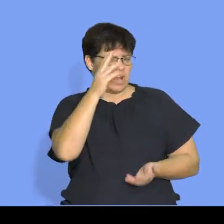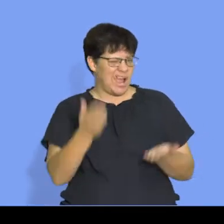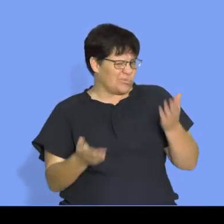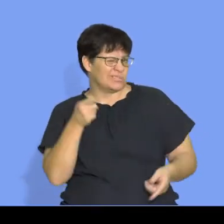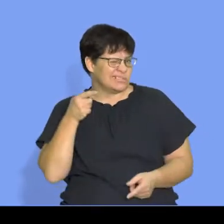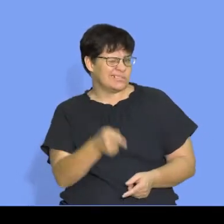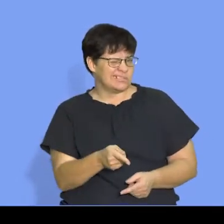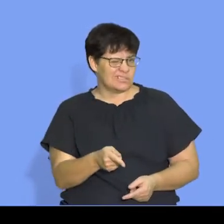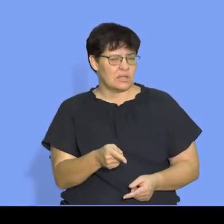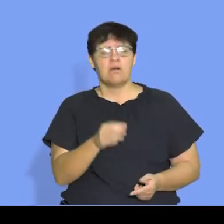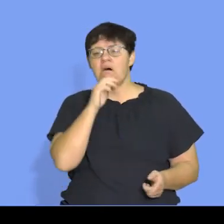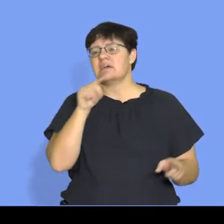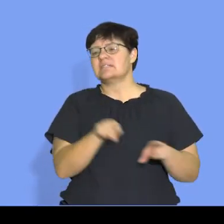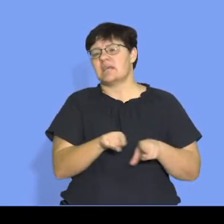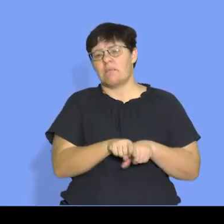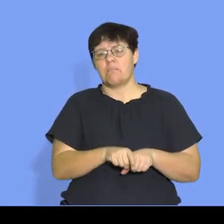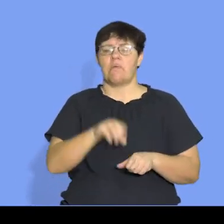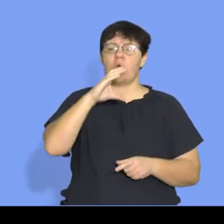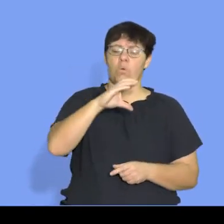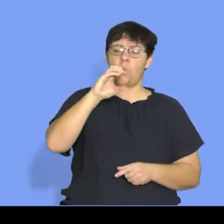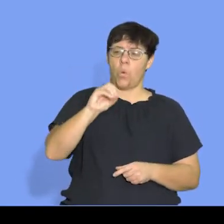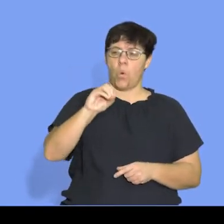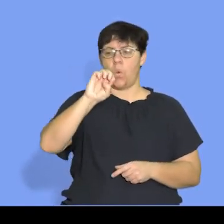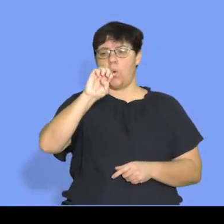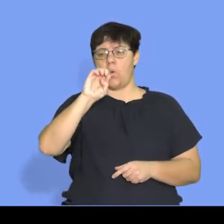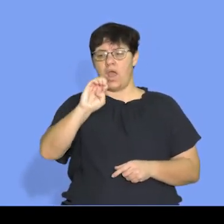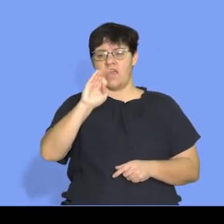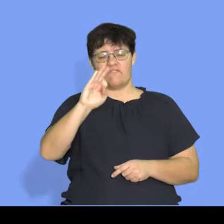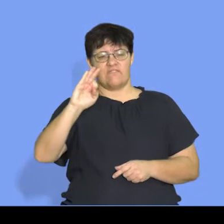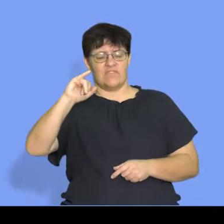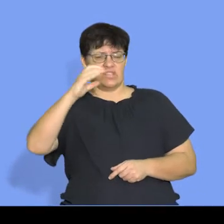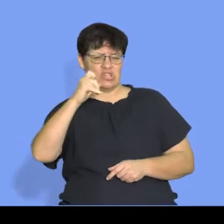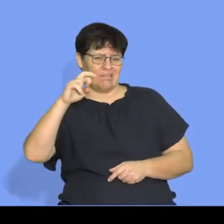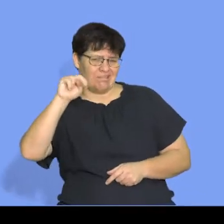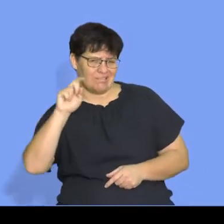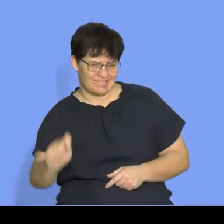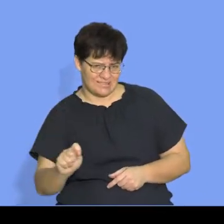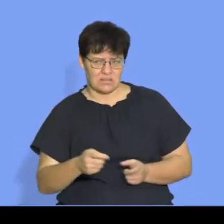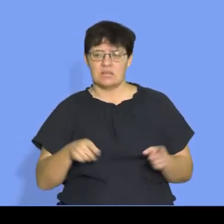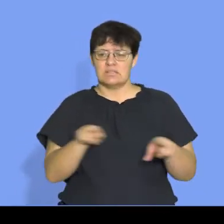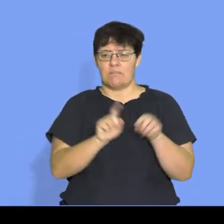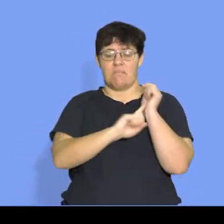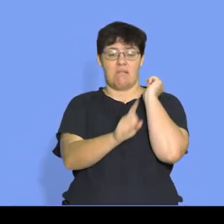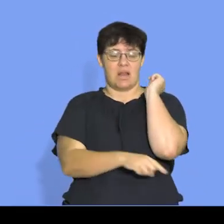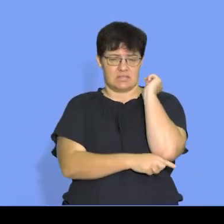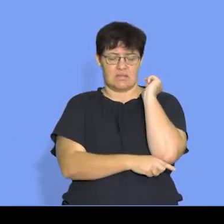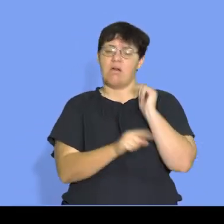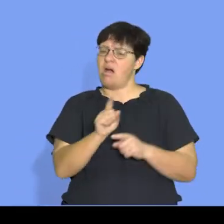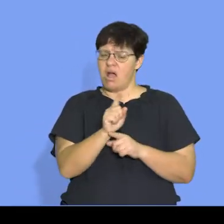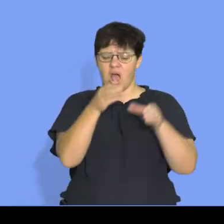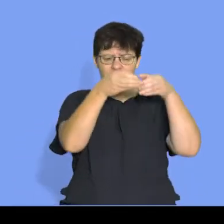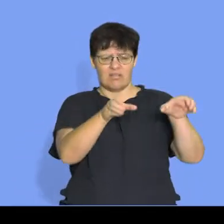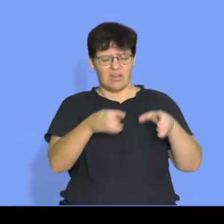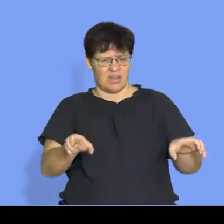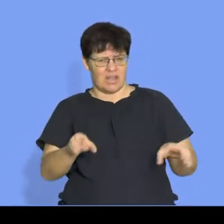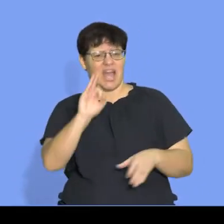talk about, such as a coefficient. What does that mean? We're going to be looking at that. And then lastly, it will be what exactly does it